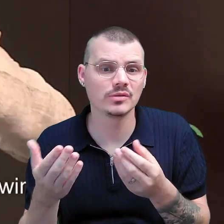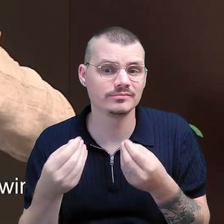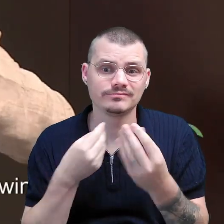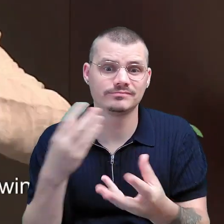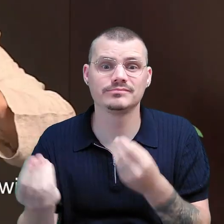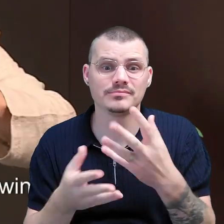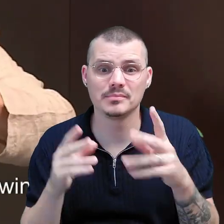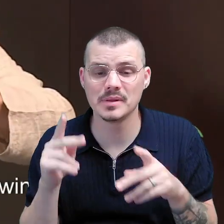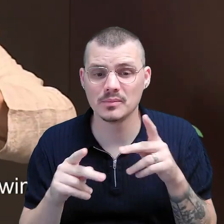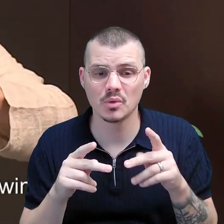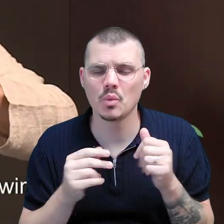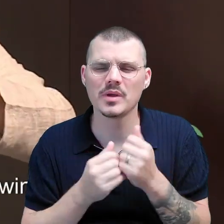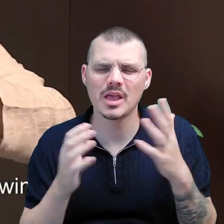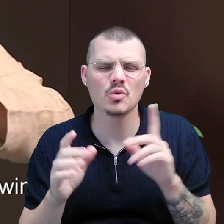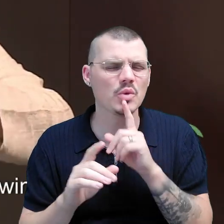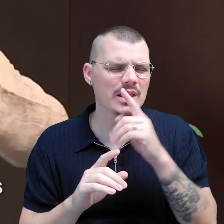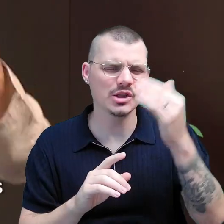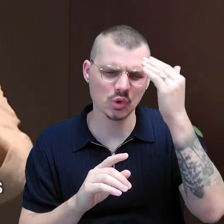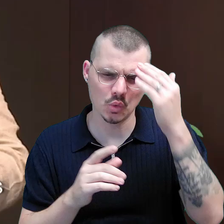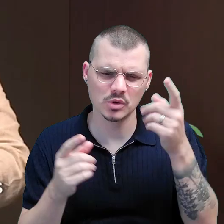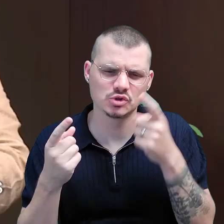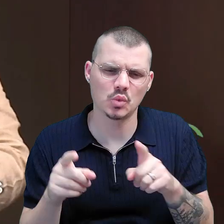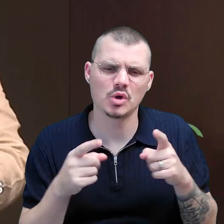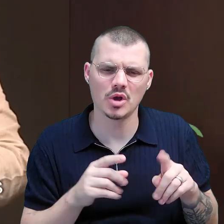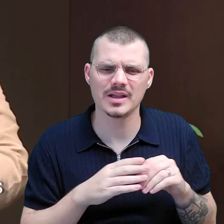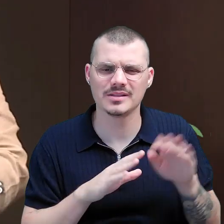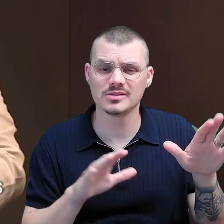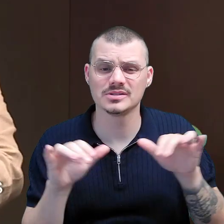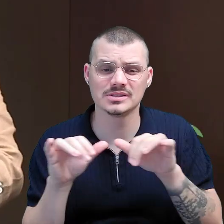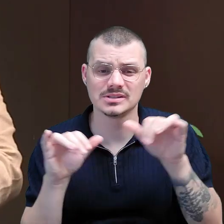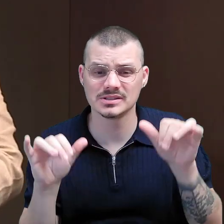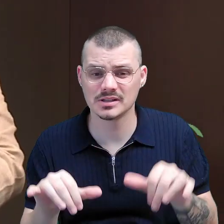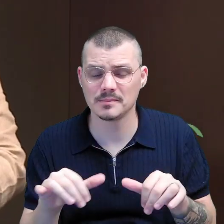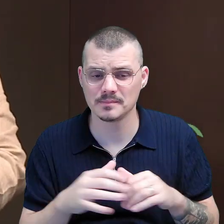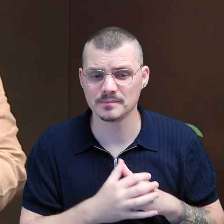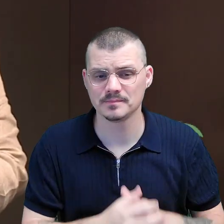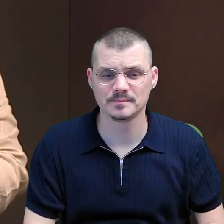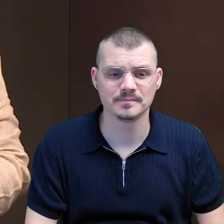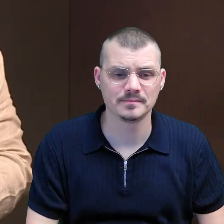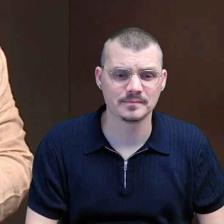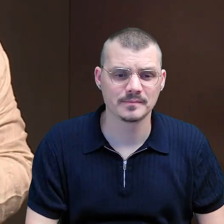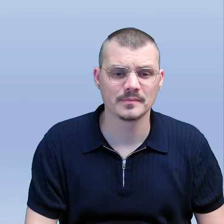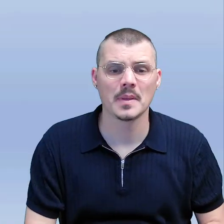offer and supplement people without knowing what's really going on in that person's system.